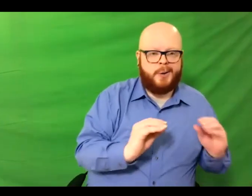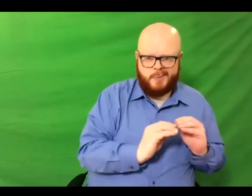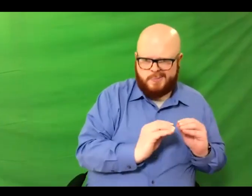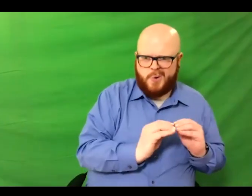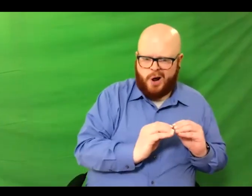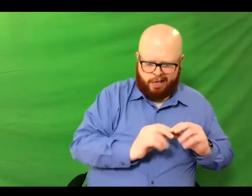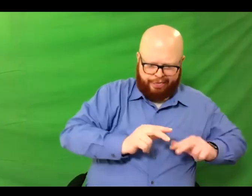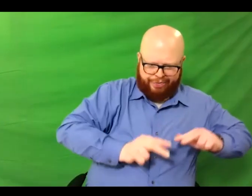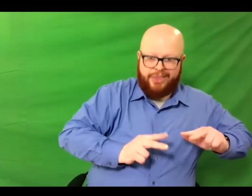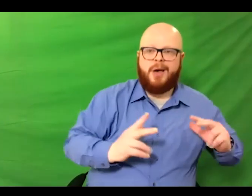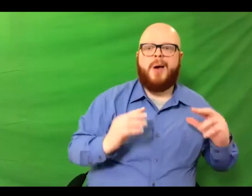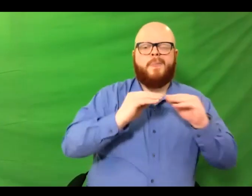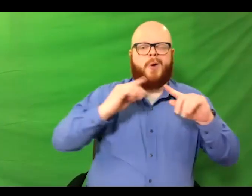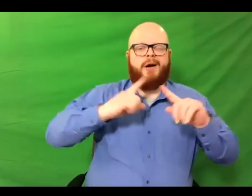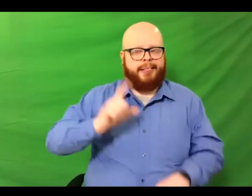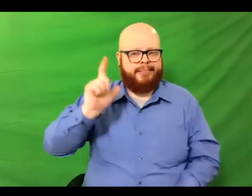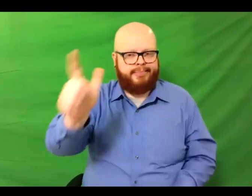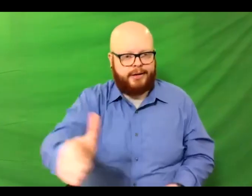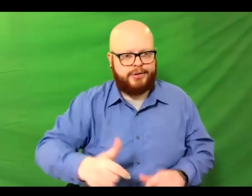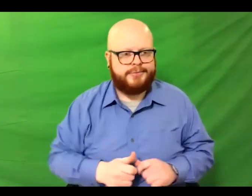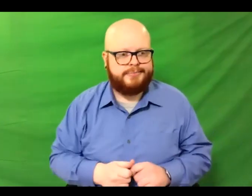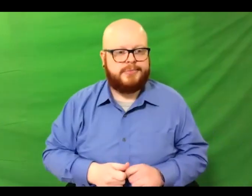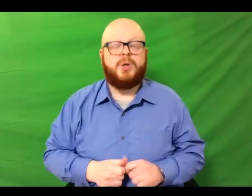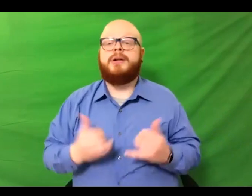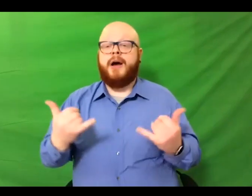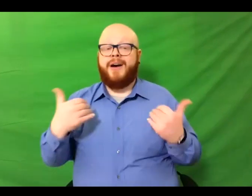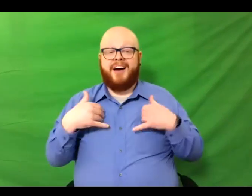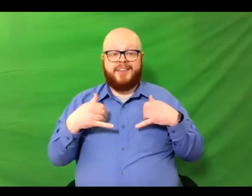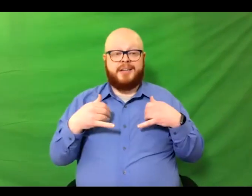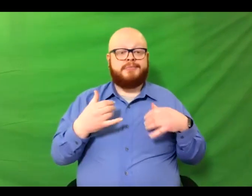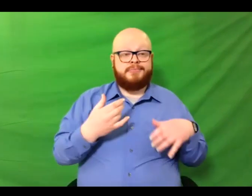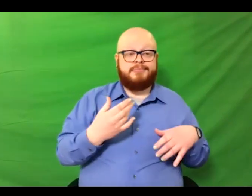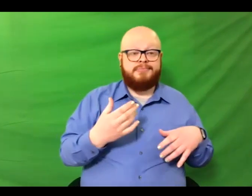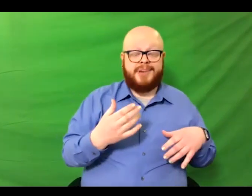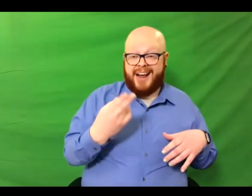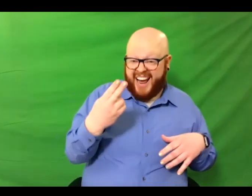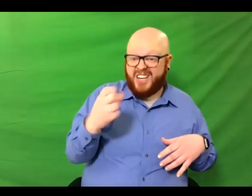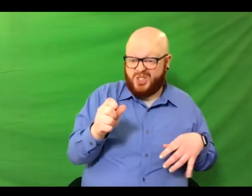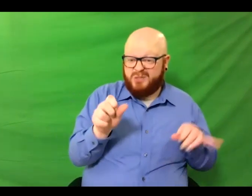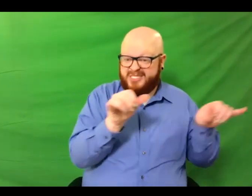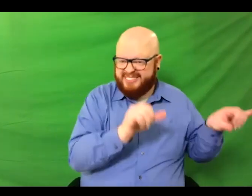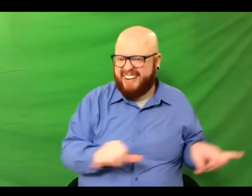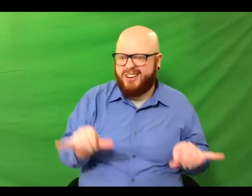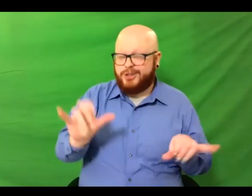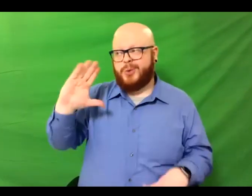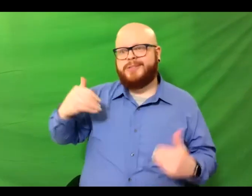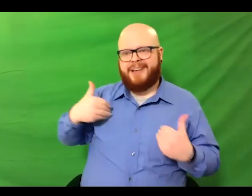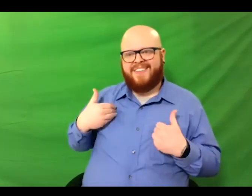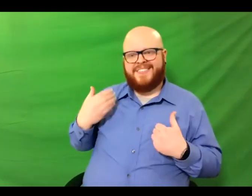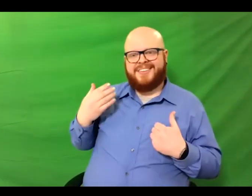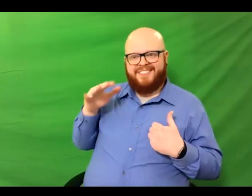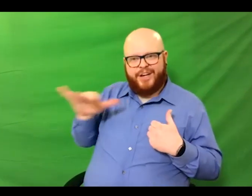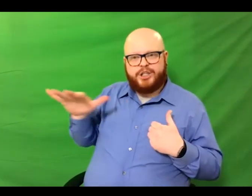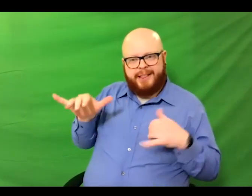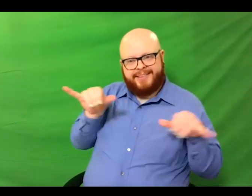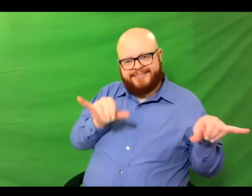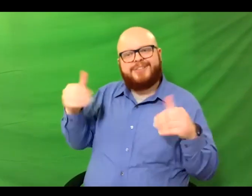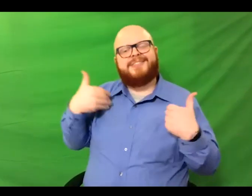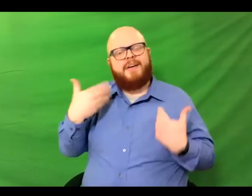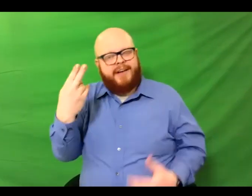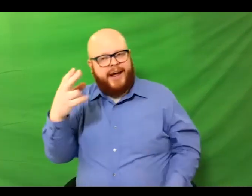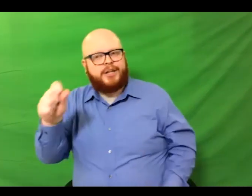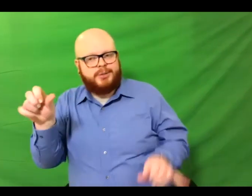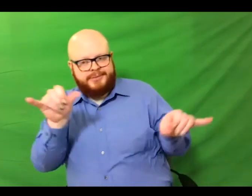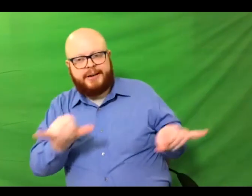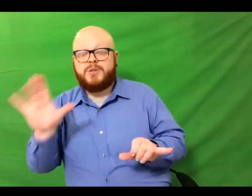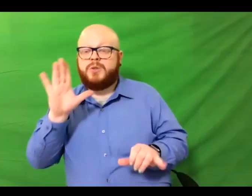Again, hand shape standards. So we have the fingerspell and finger reading standards. Now we have hand shape standards. So students are going to present information and concepts and